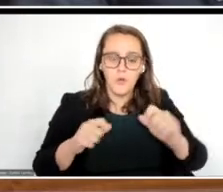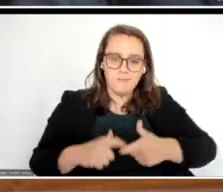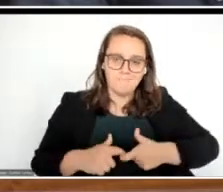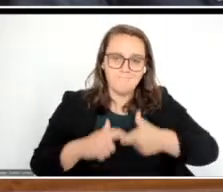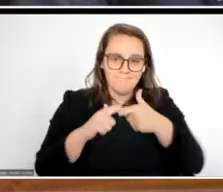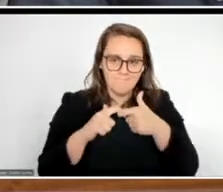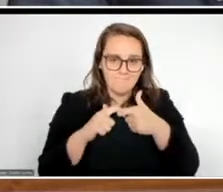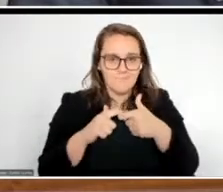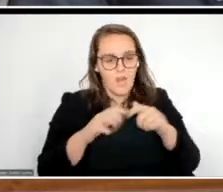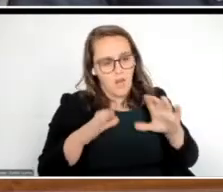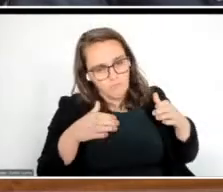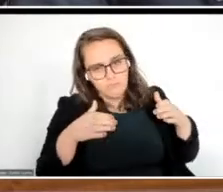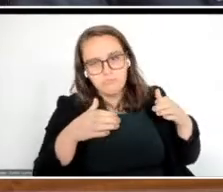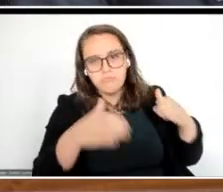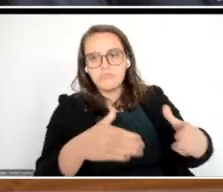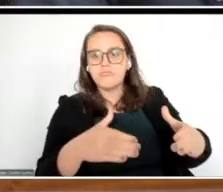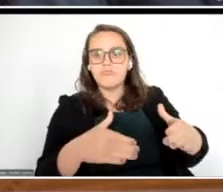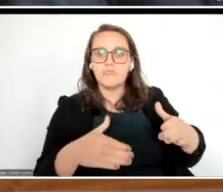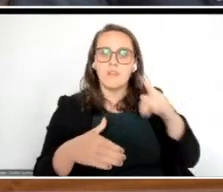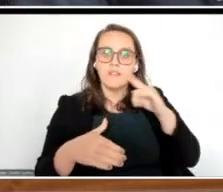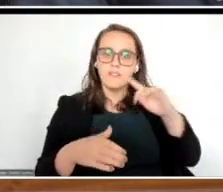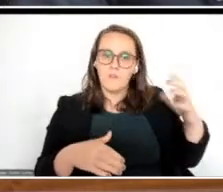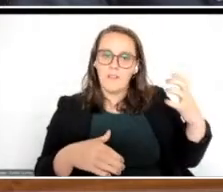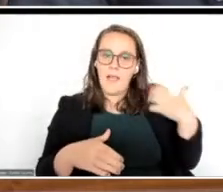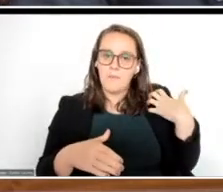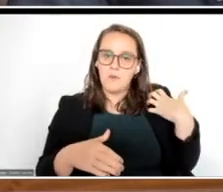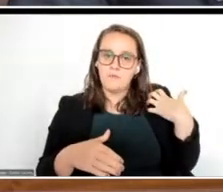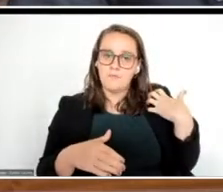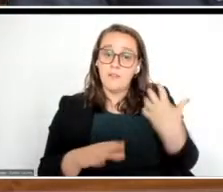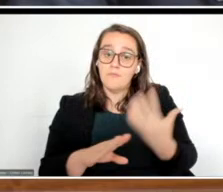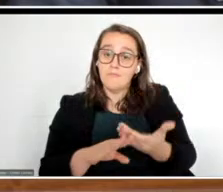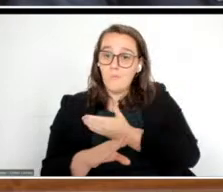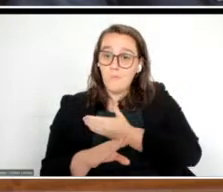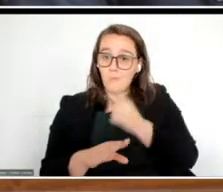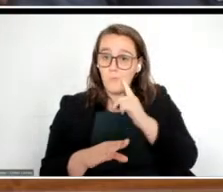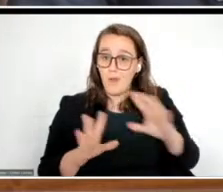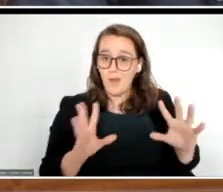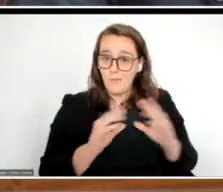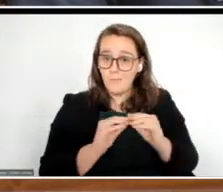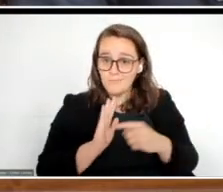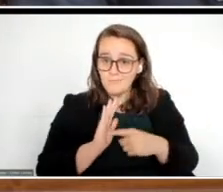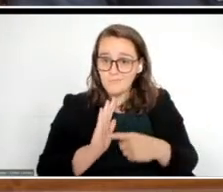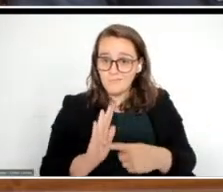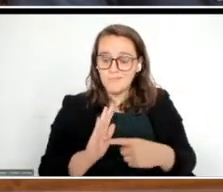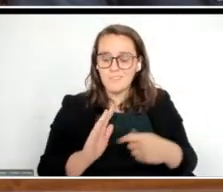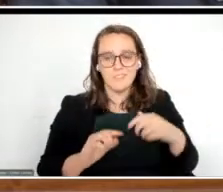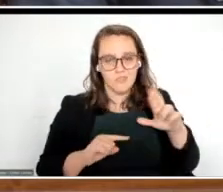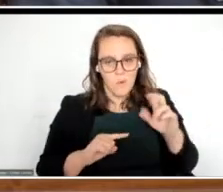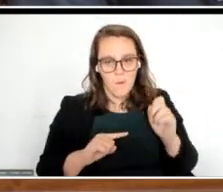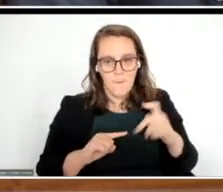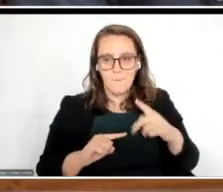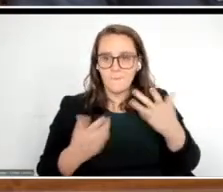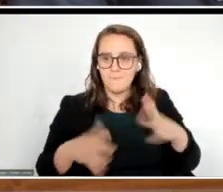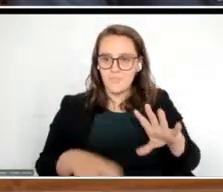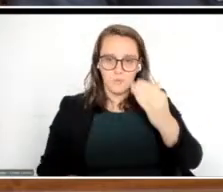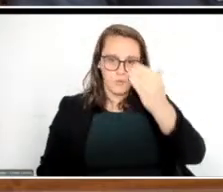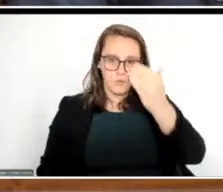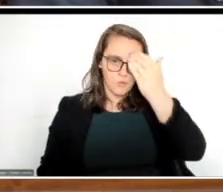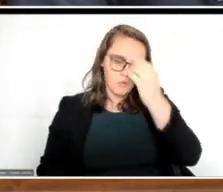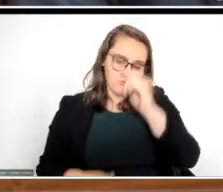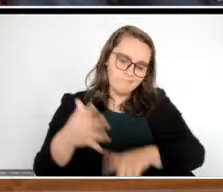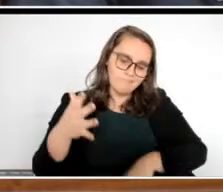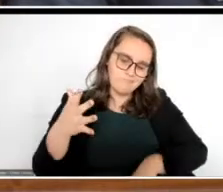our prior hearings has suggested, the president was aware of this information. But despite awareness of the potential for